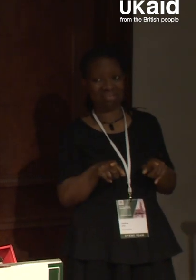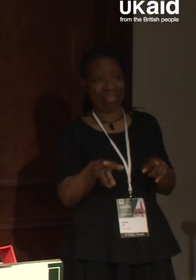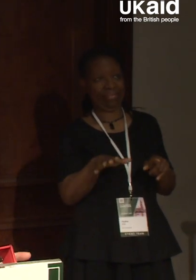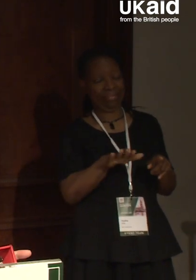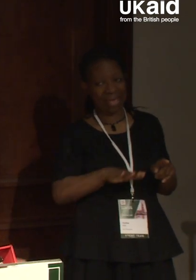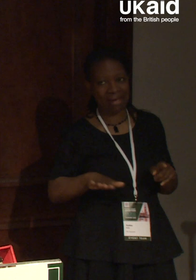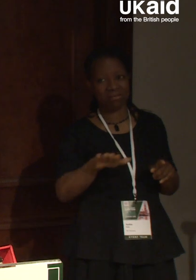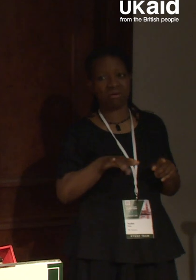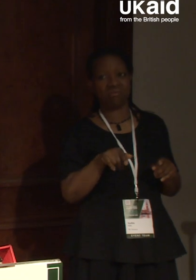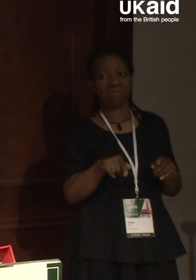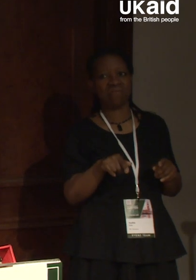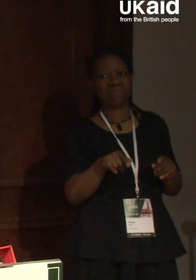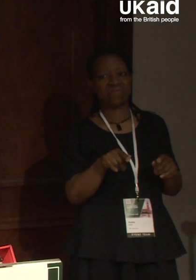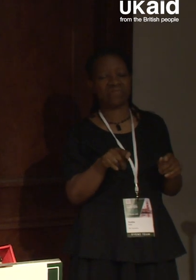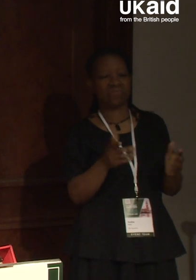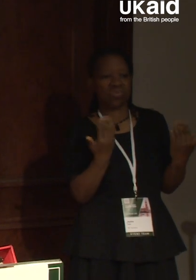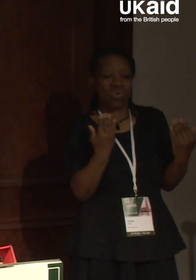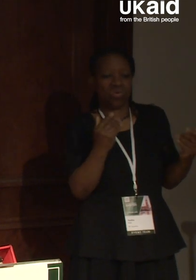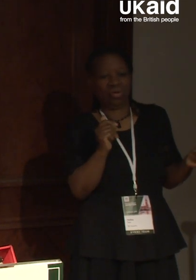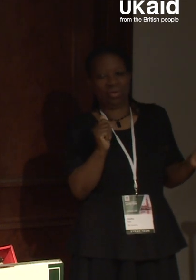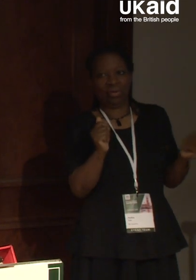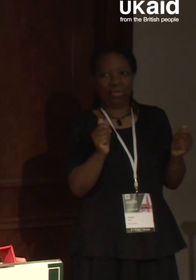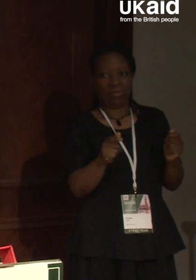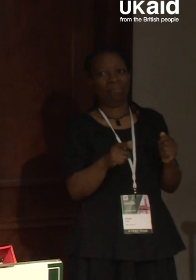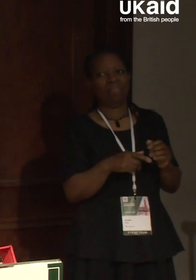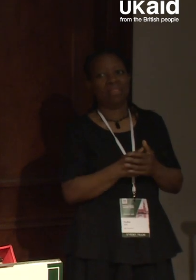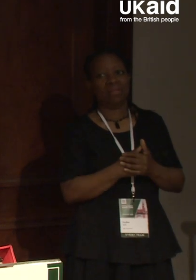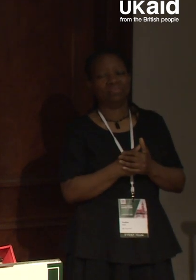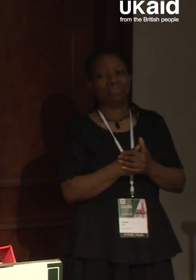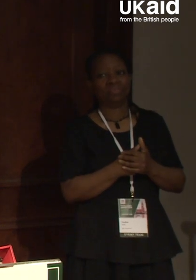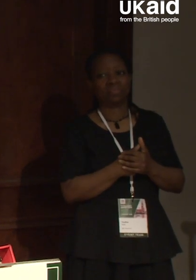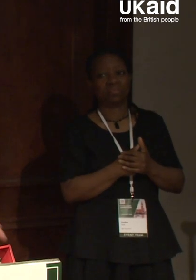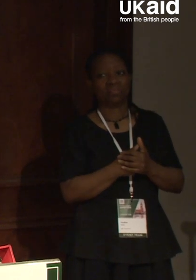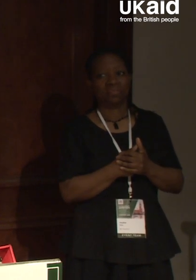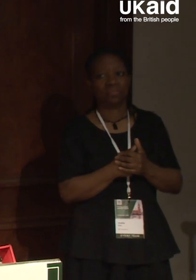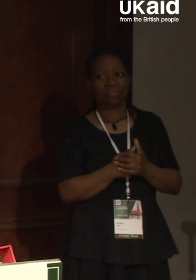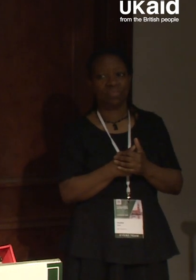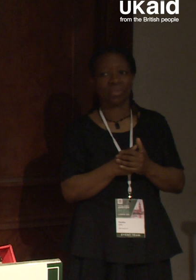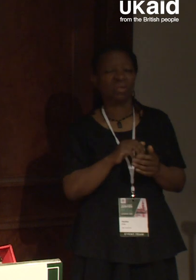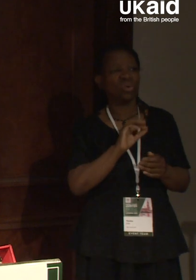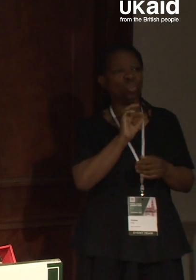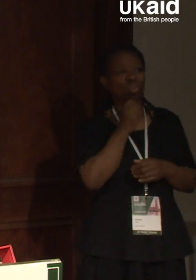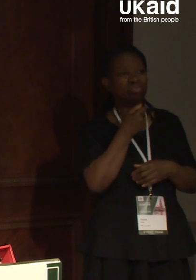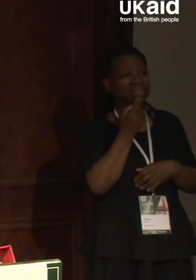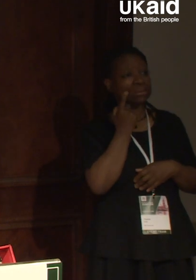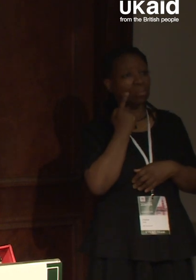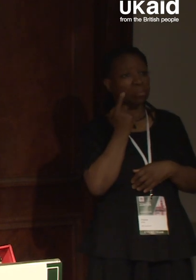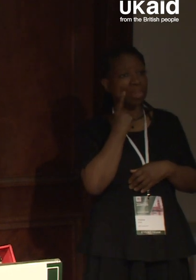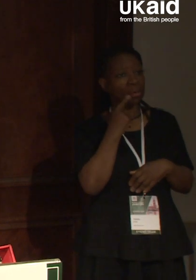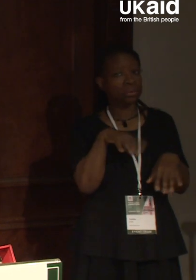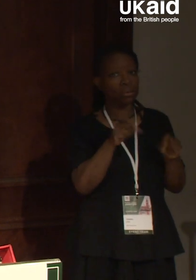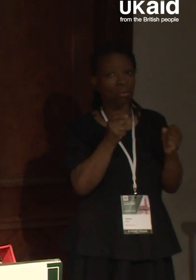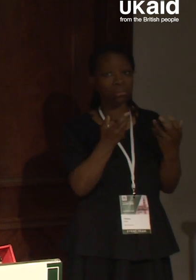of climate and the environment as much as in the area of any other thing we do in development. It would be very easy to start simply with